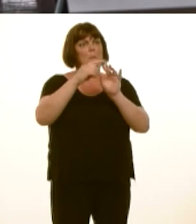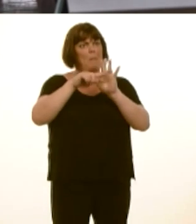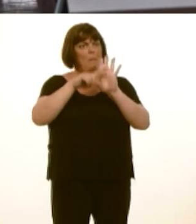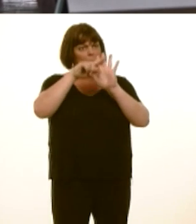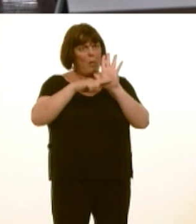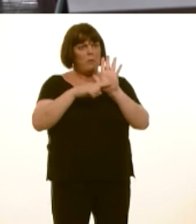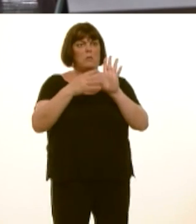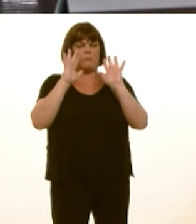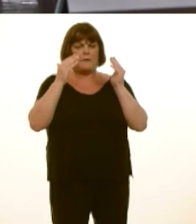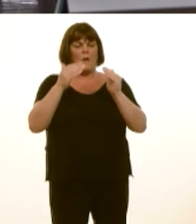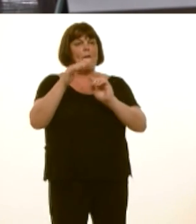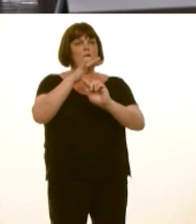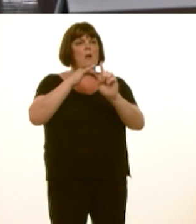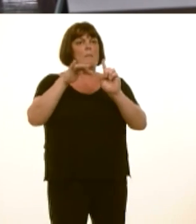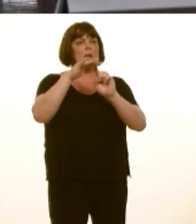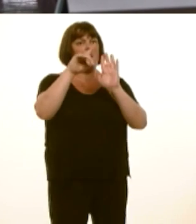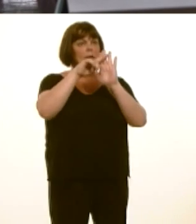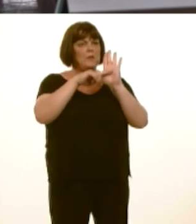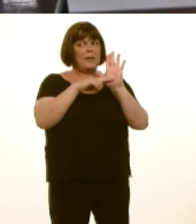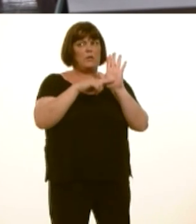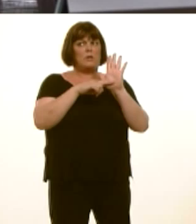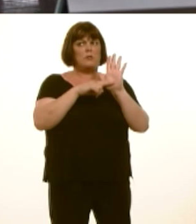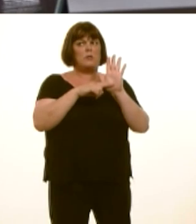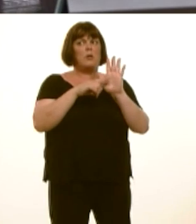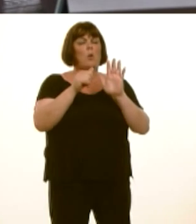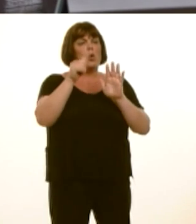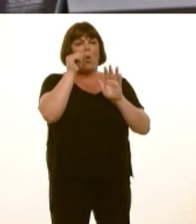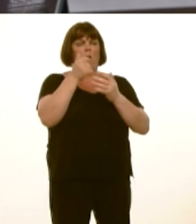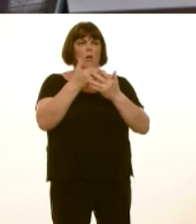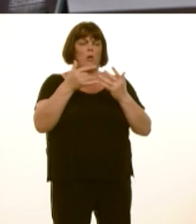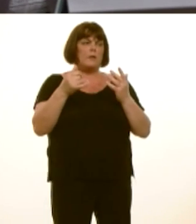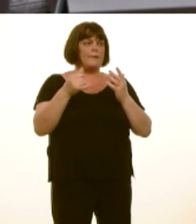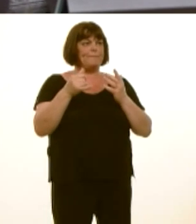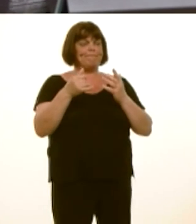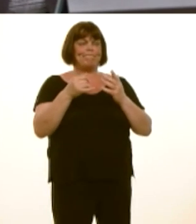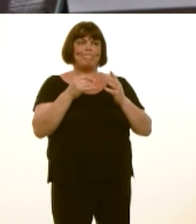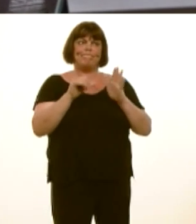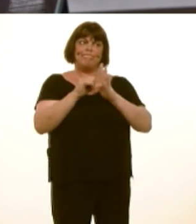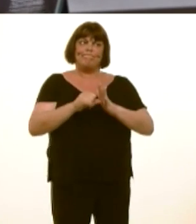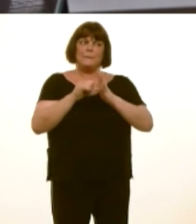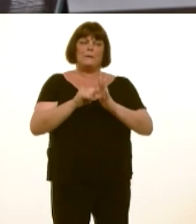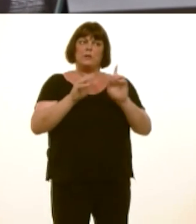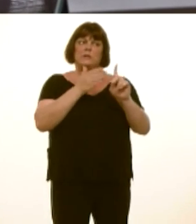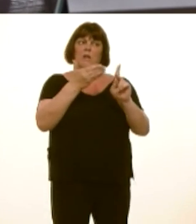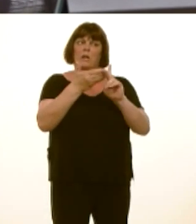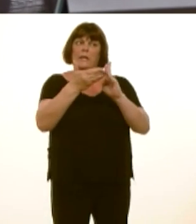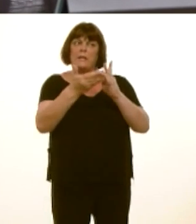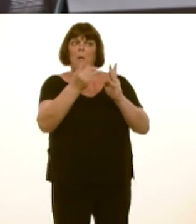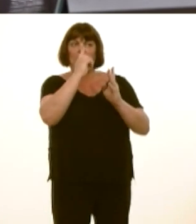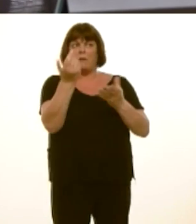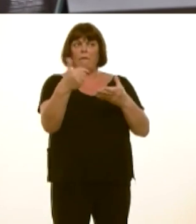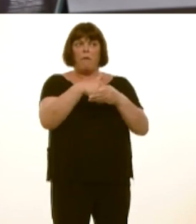environmental legislation, and there are challenging targets that have been considered as part of that